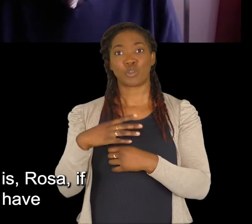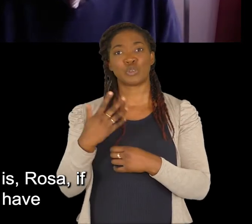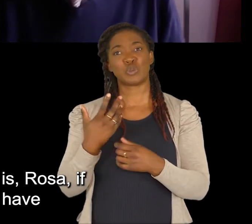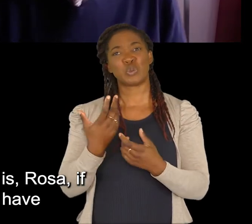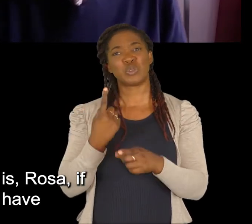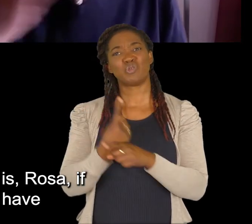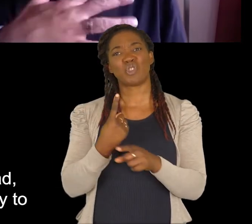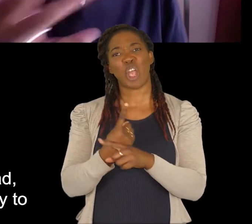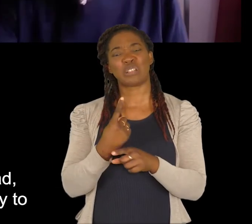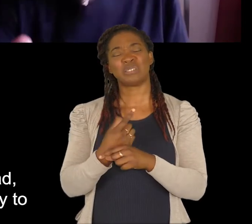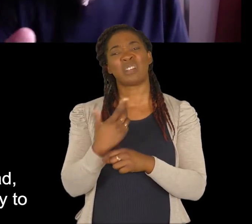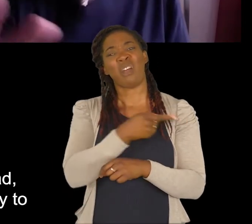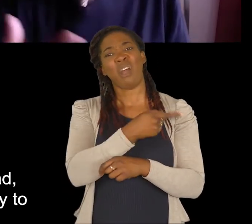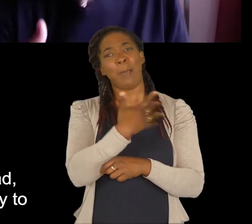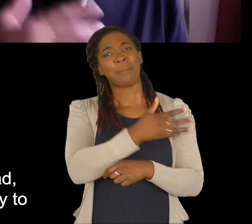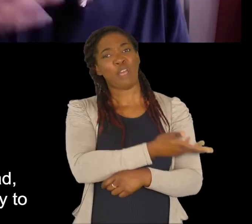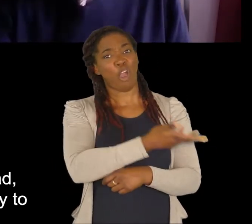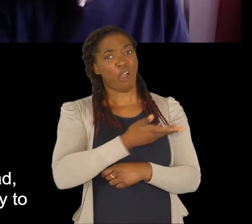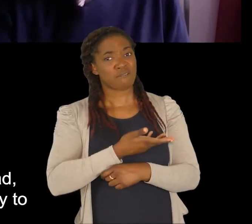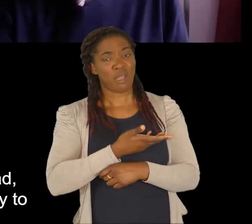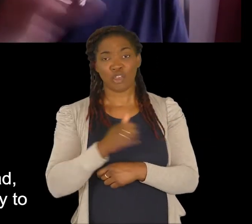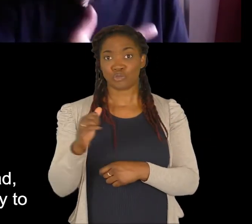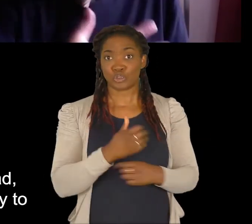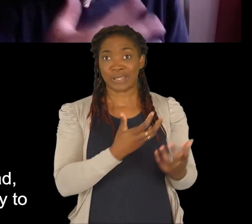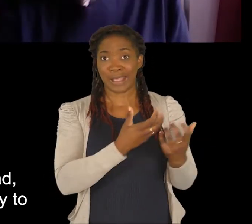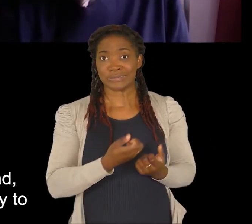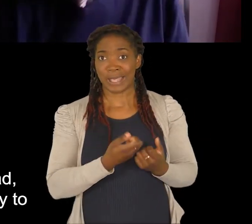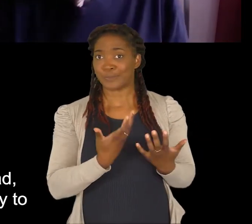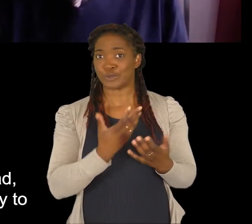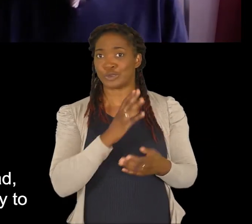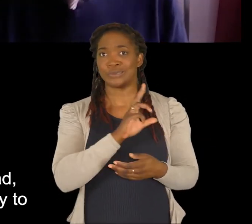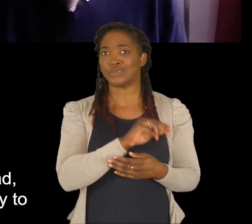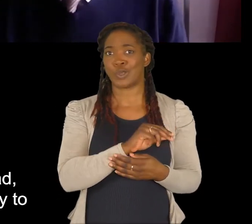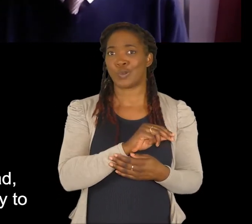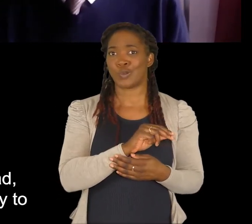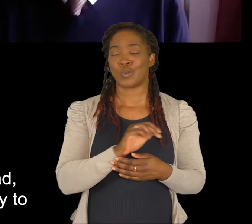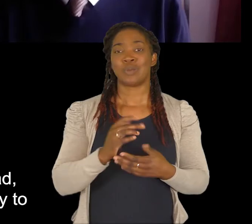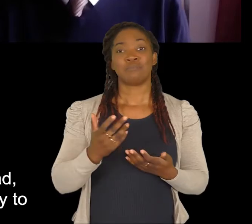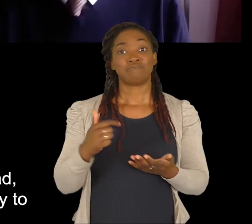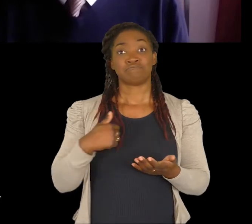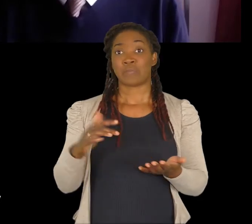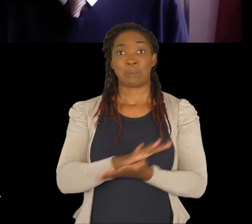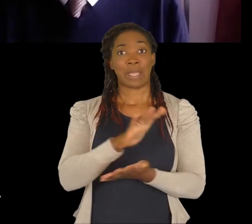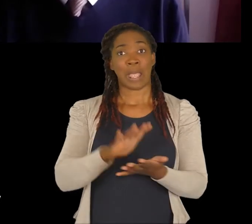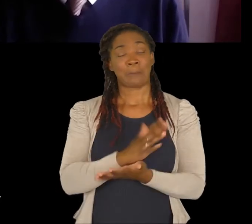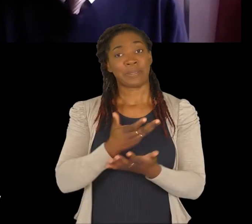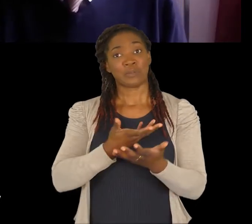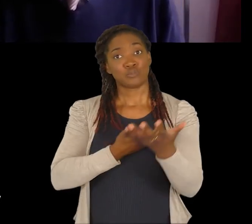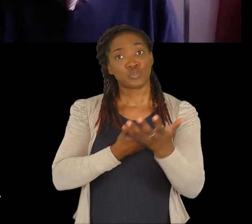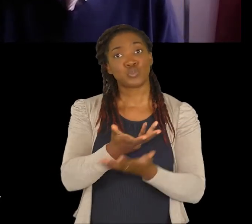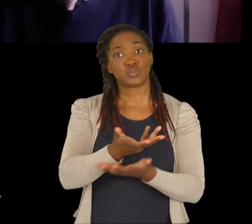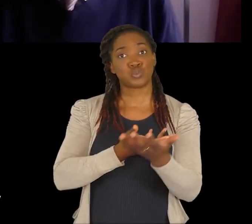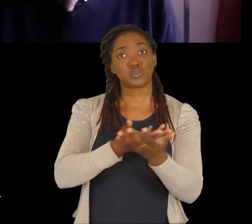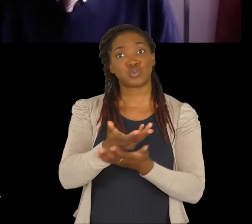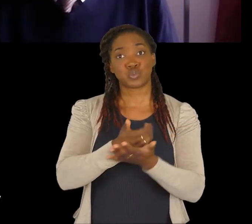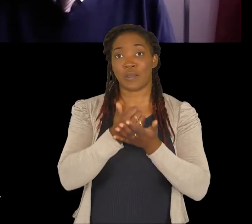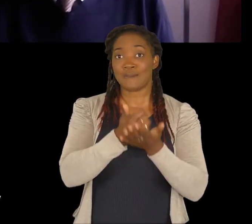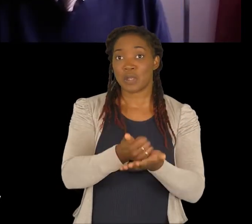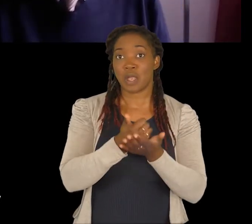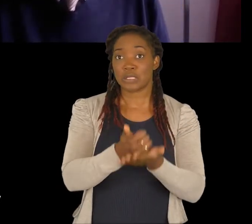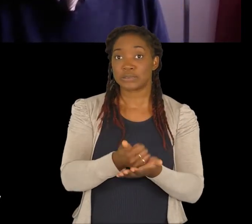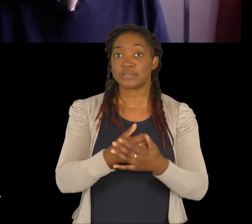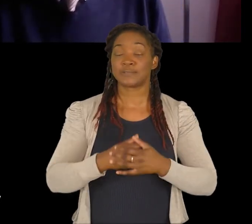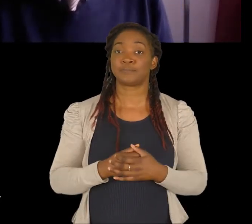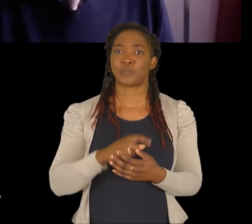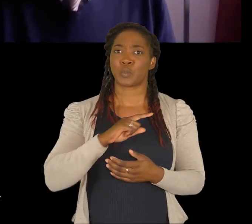know, about, you know, they've got this deal on the table, should they go ahead, should they not go ahead? I'm always happy to put in a little bit of time and give people some